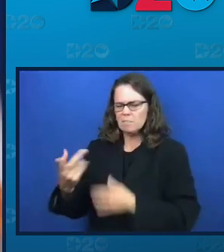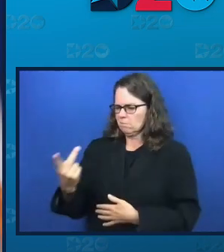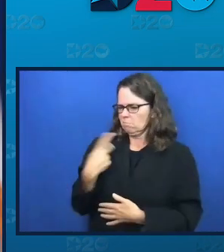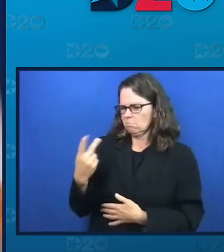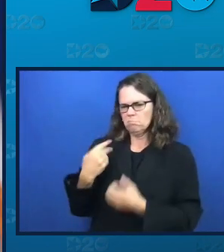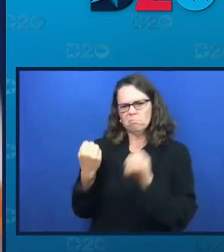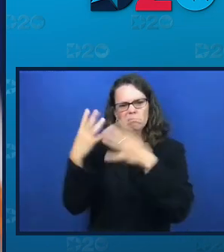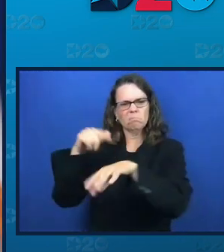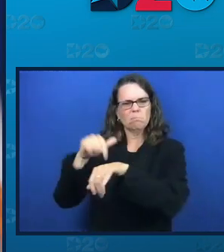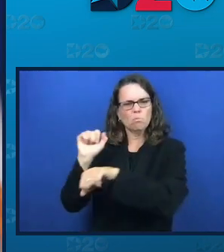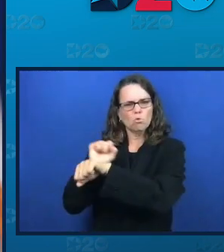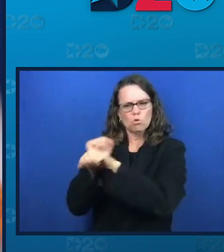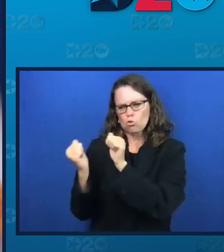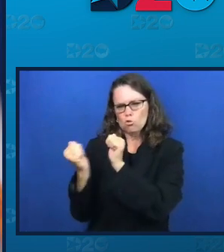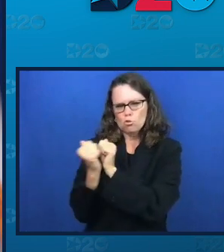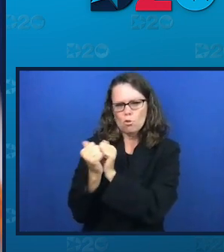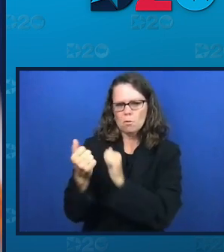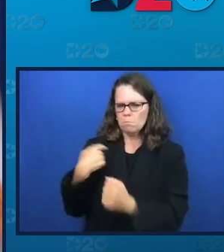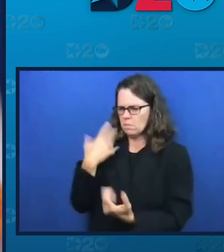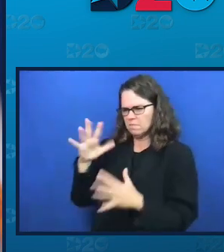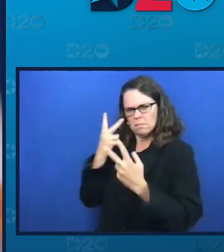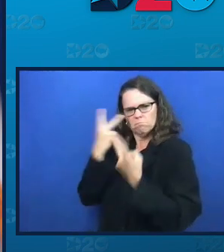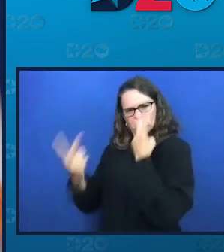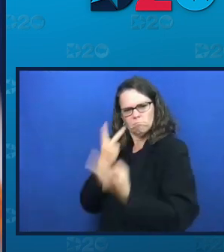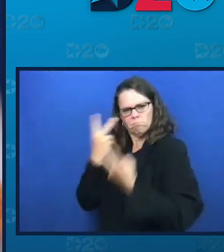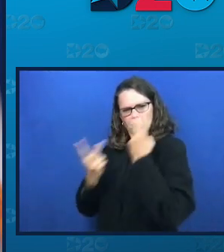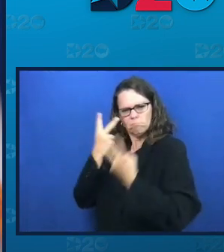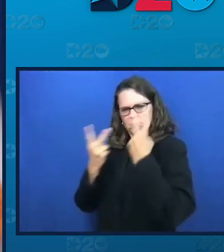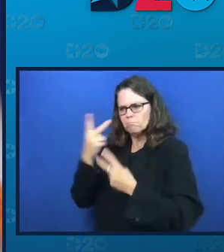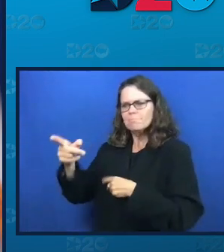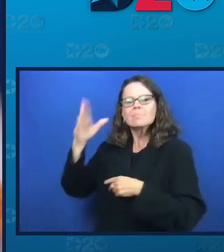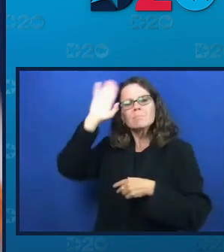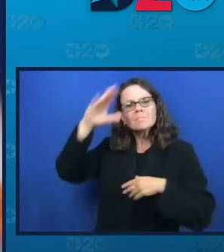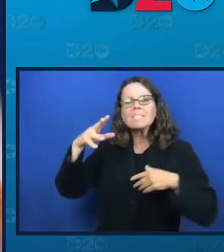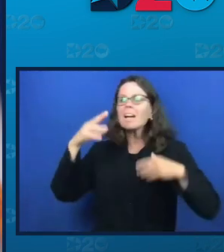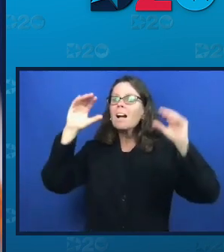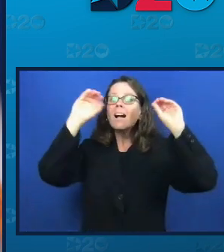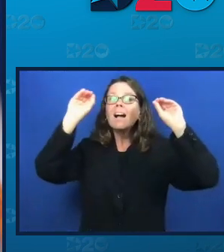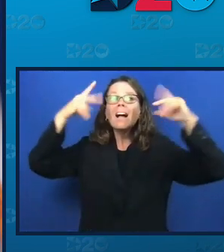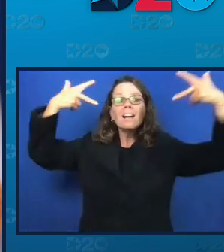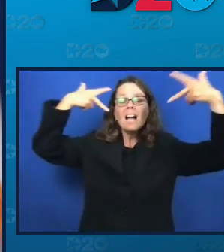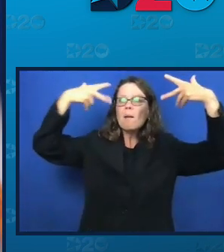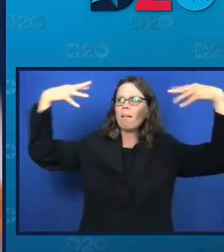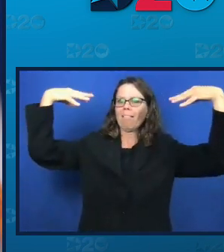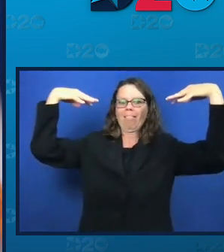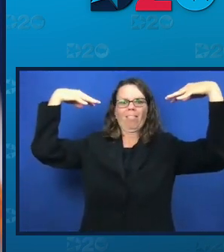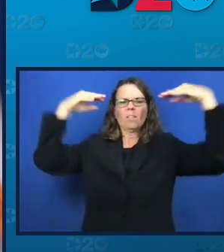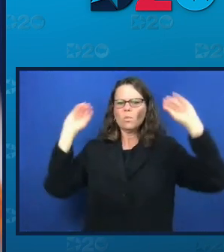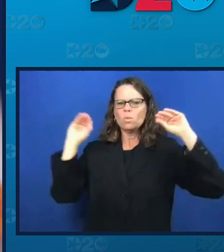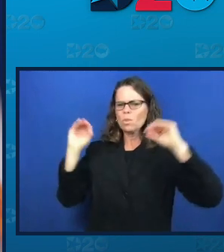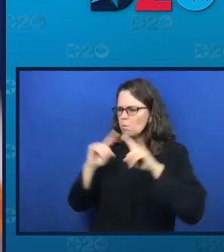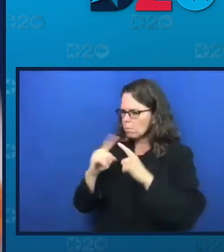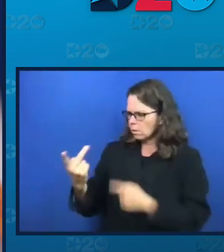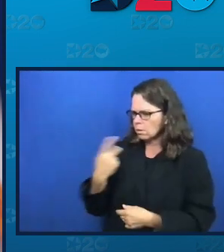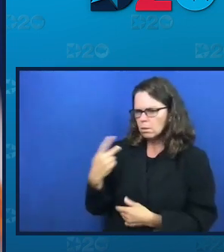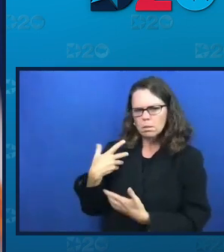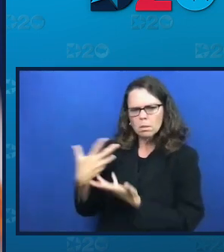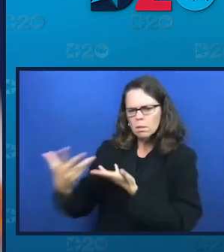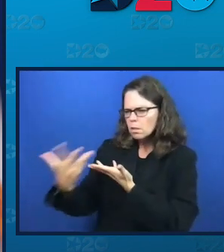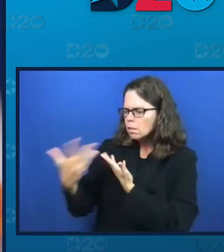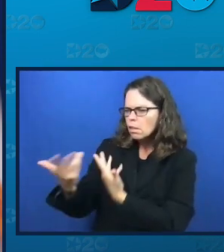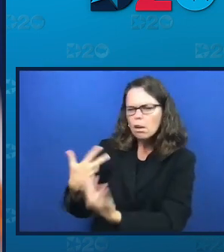with people in their pain and holds them in his heart, how he pores over COVID briefings, asking smart